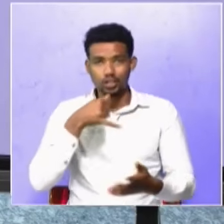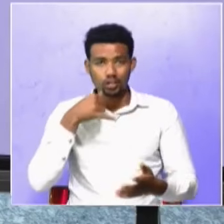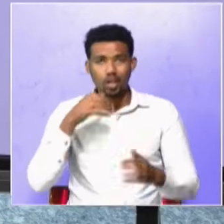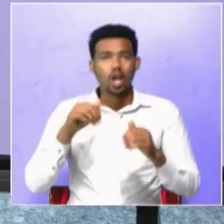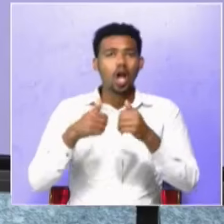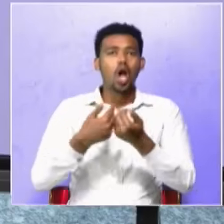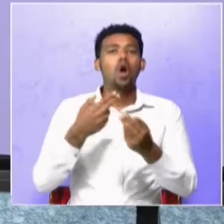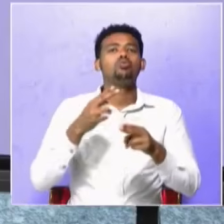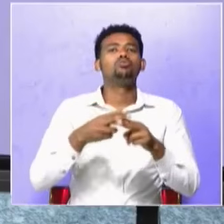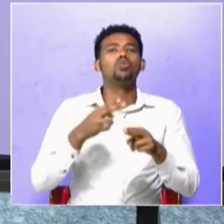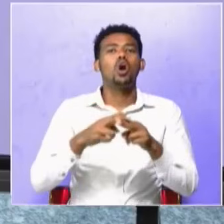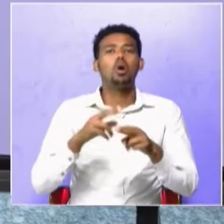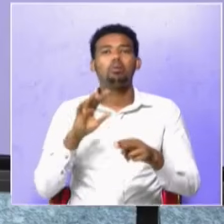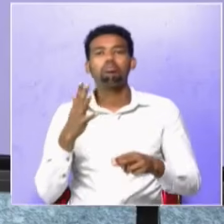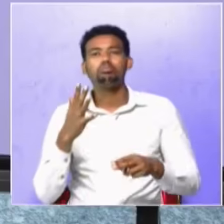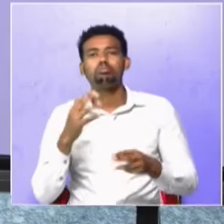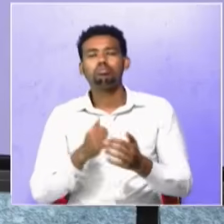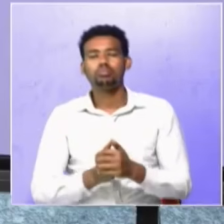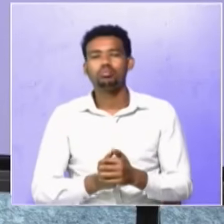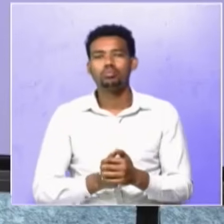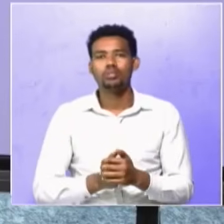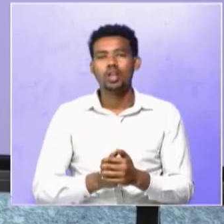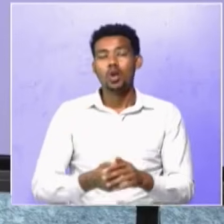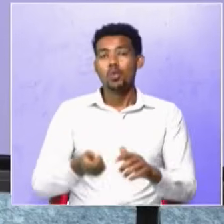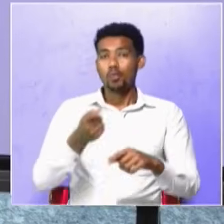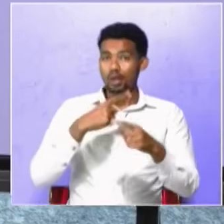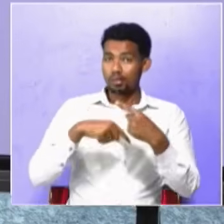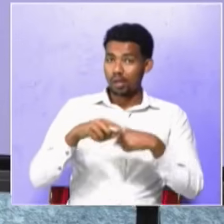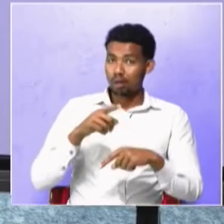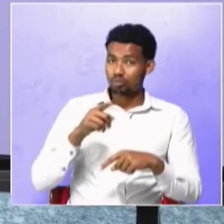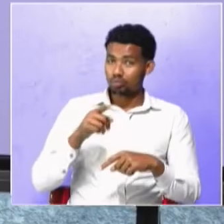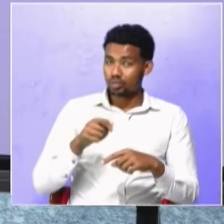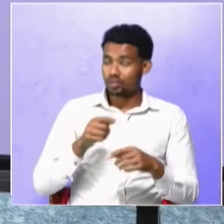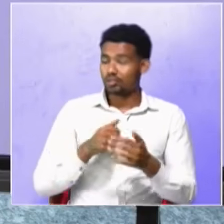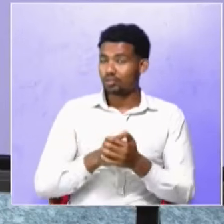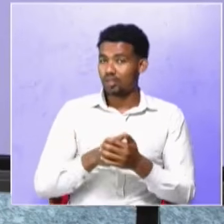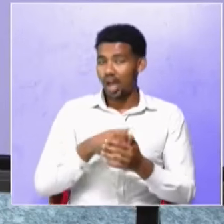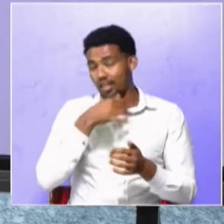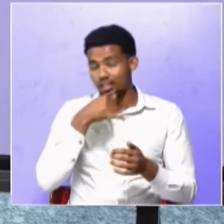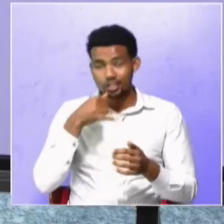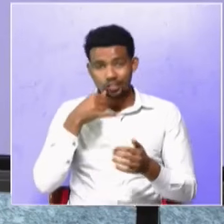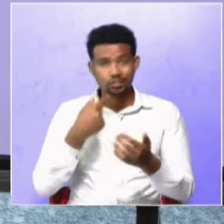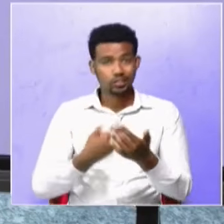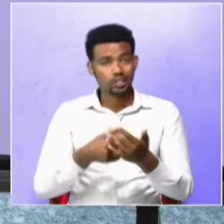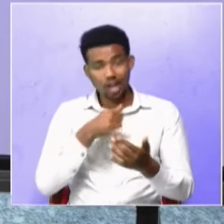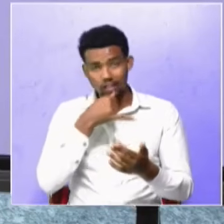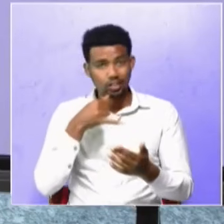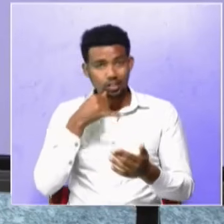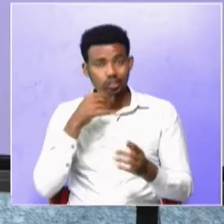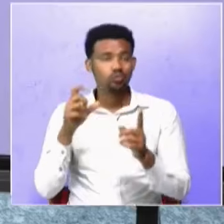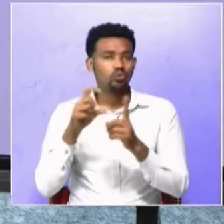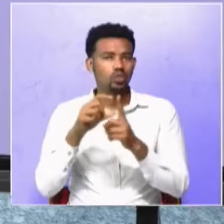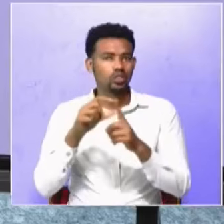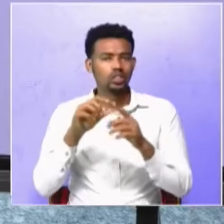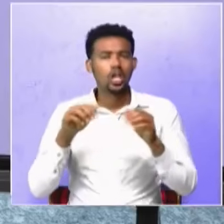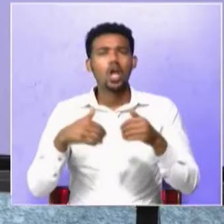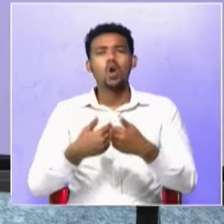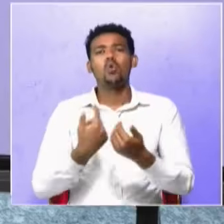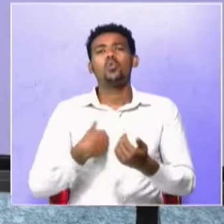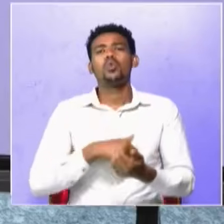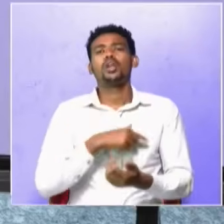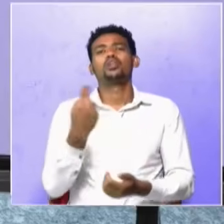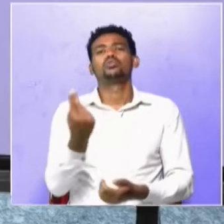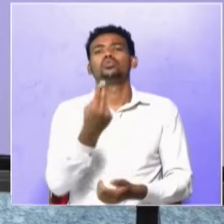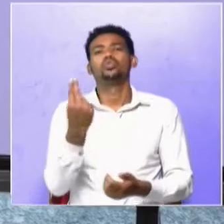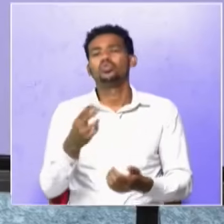the noun look like. So when we come to here, when we said adjective, these are adjective words, and how we are going to use